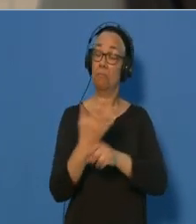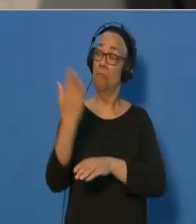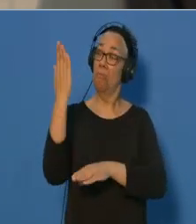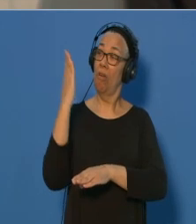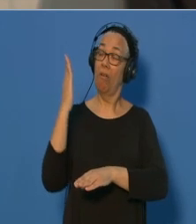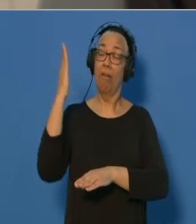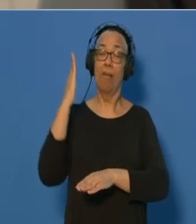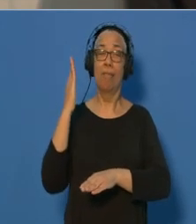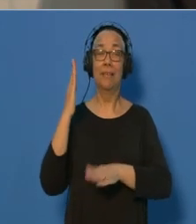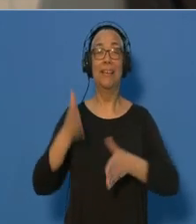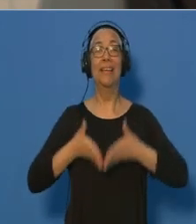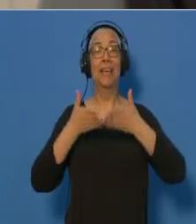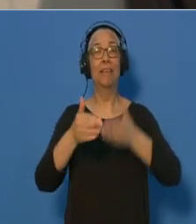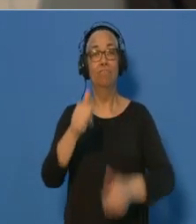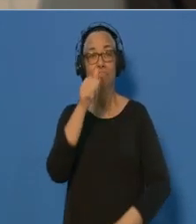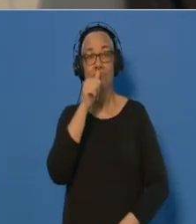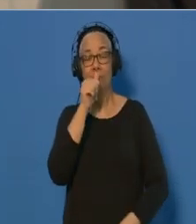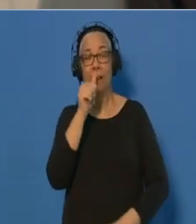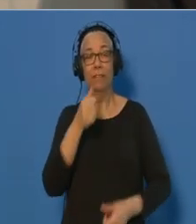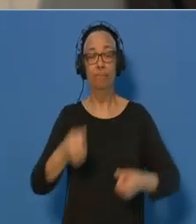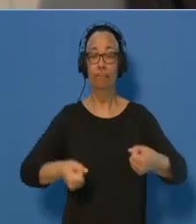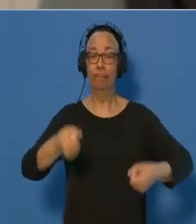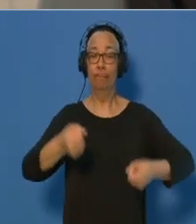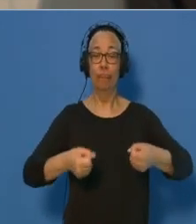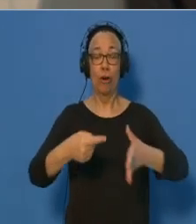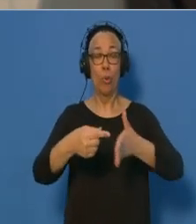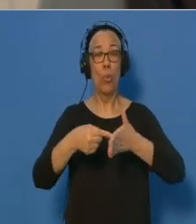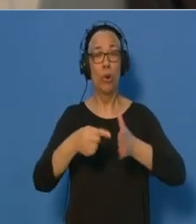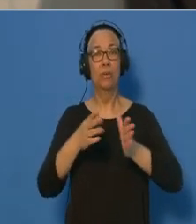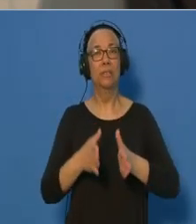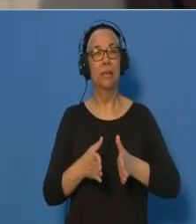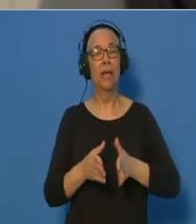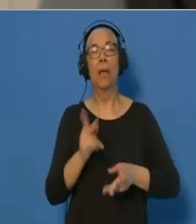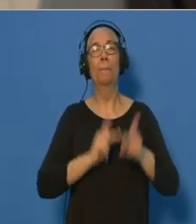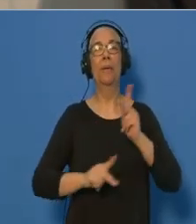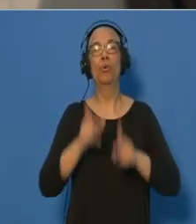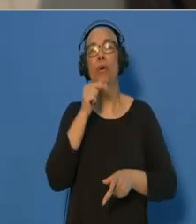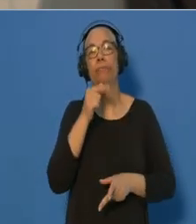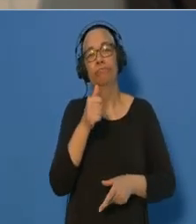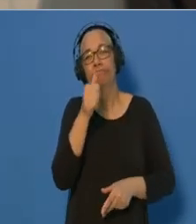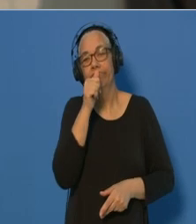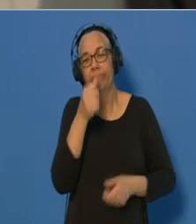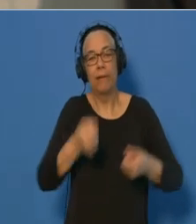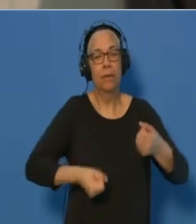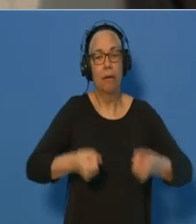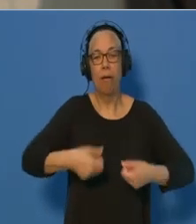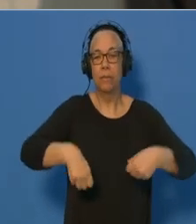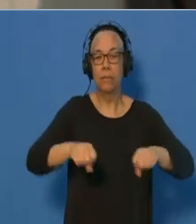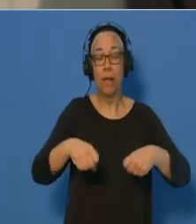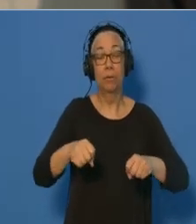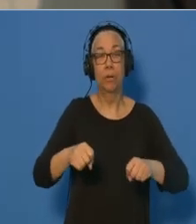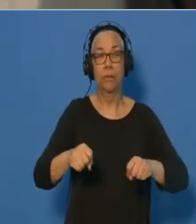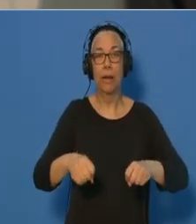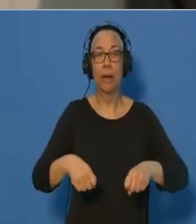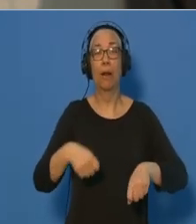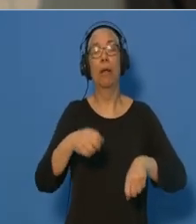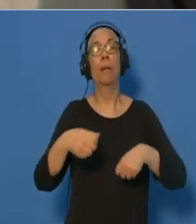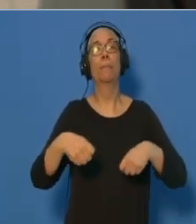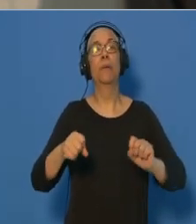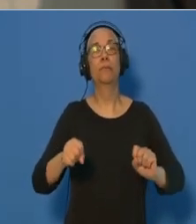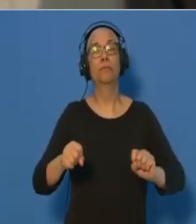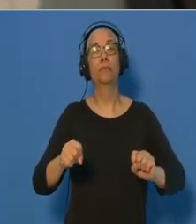This provided private vehicle owners, that is, owners of private motor cars, motorcycles, and auxiliary